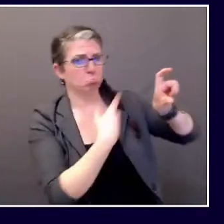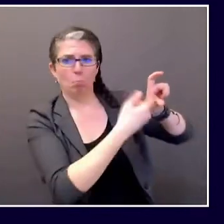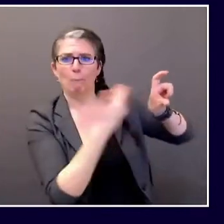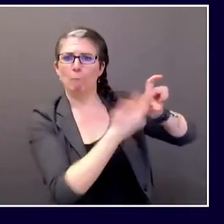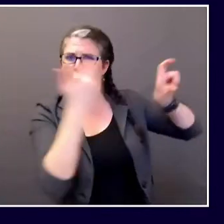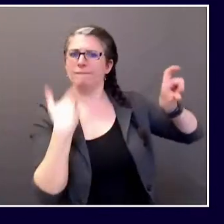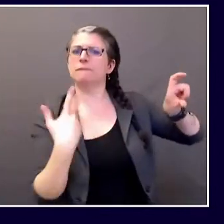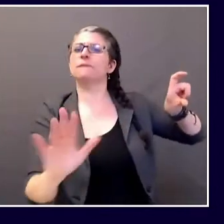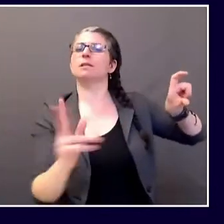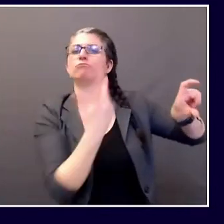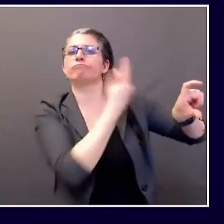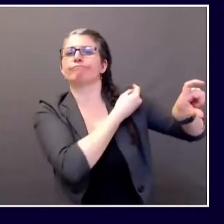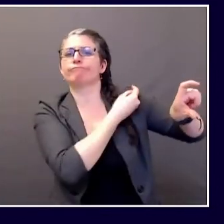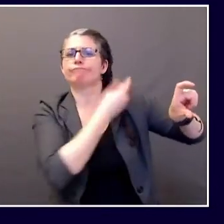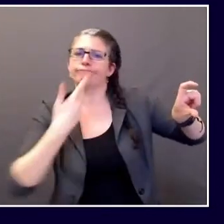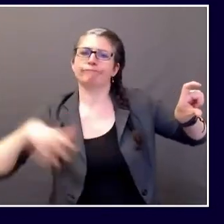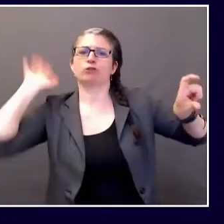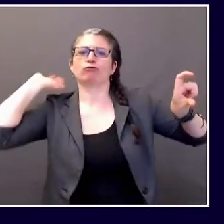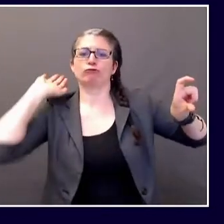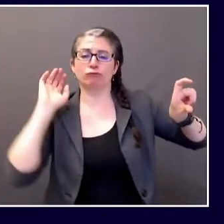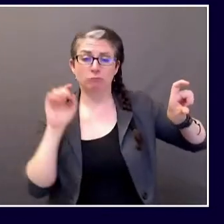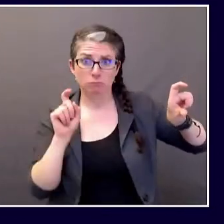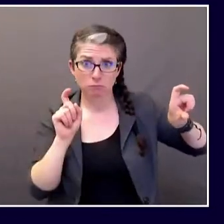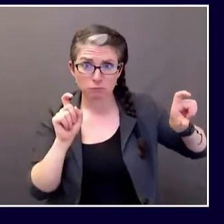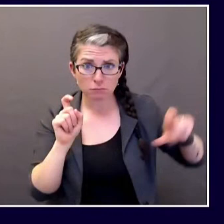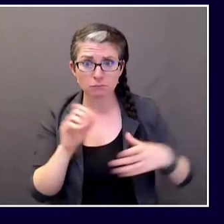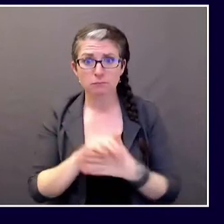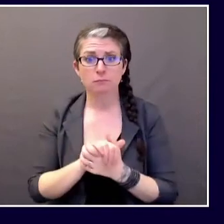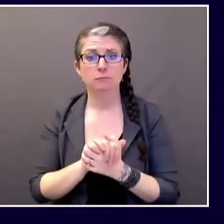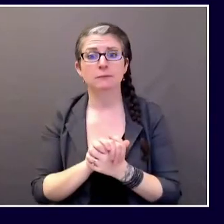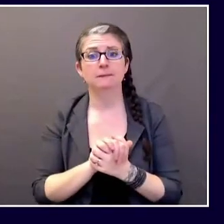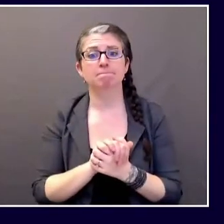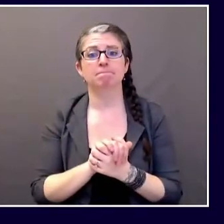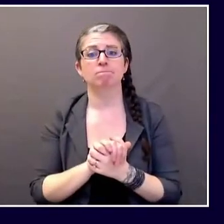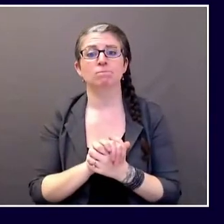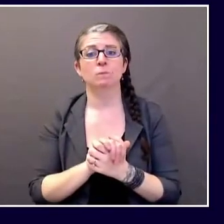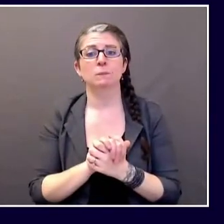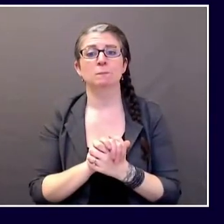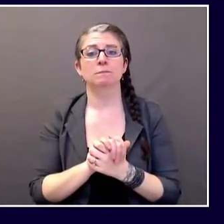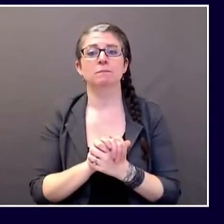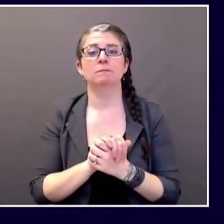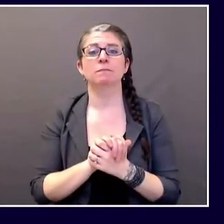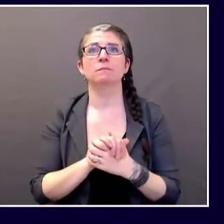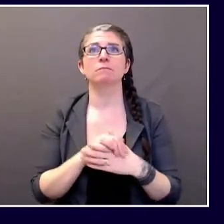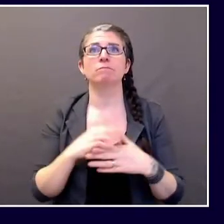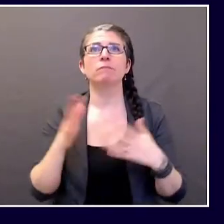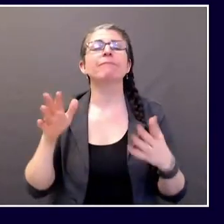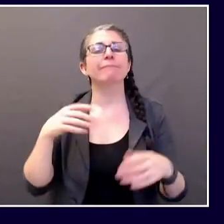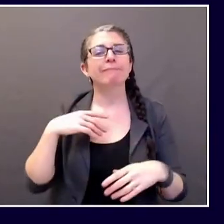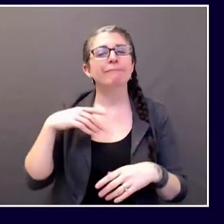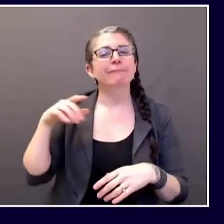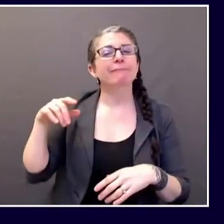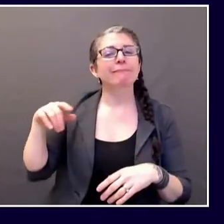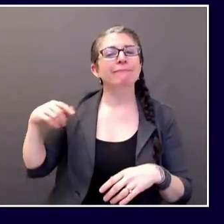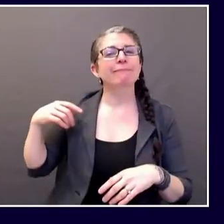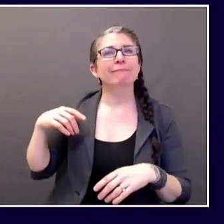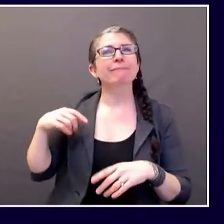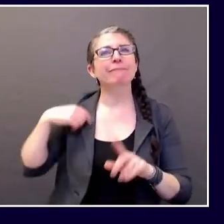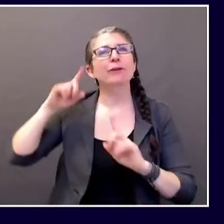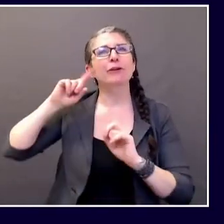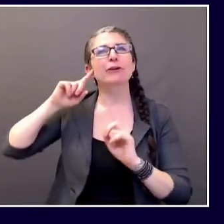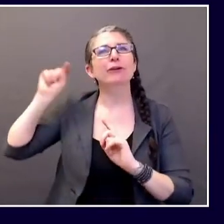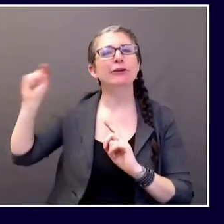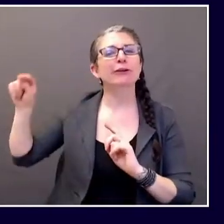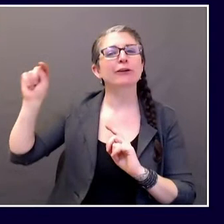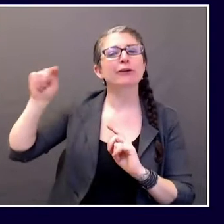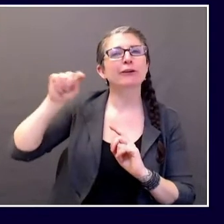Yeah, we certainly have heard about those ideas. I think in Europe, they're talking about a green passport, for example, that has to do with both having